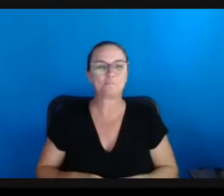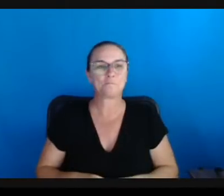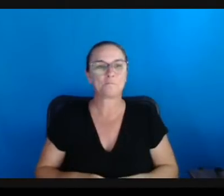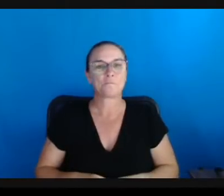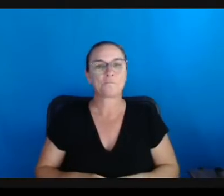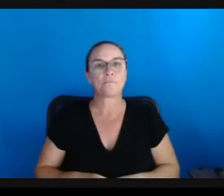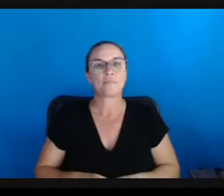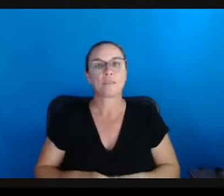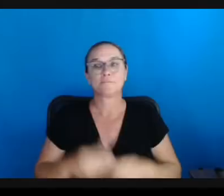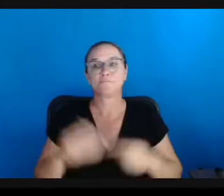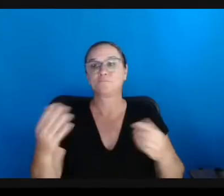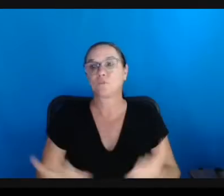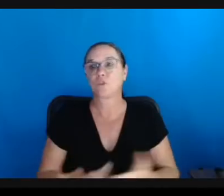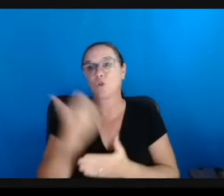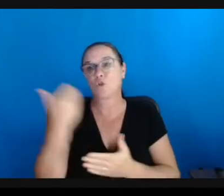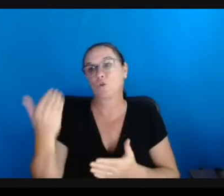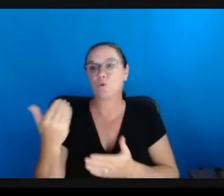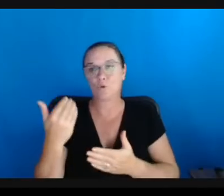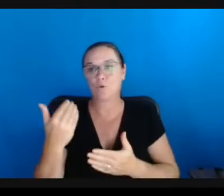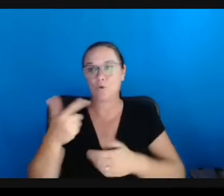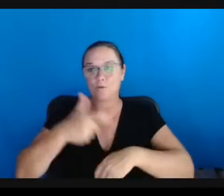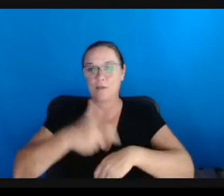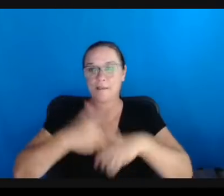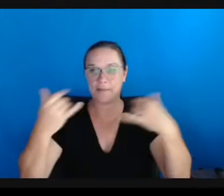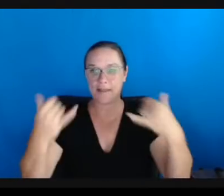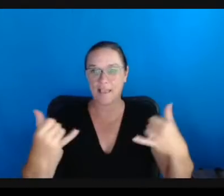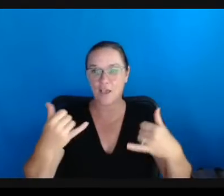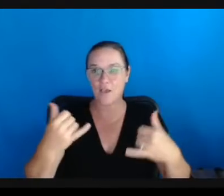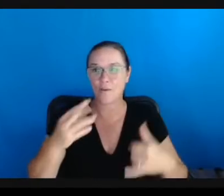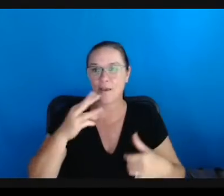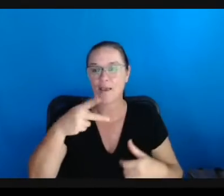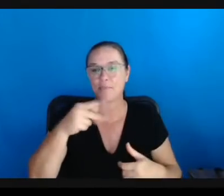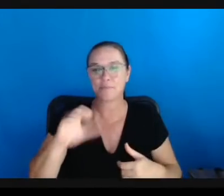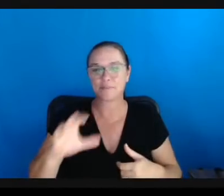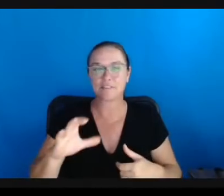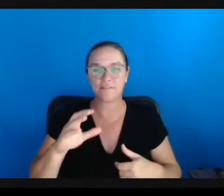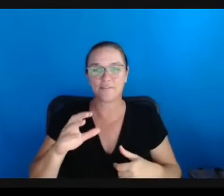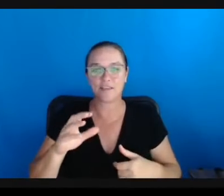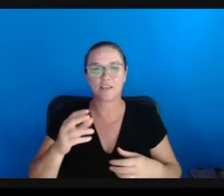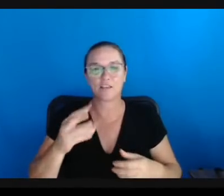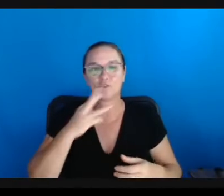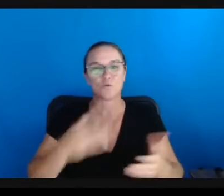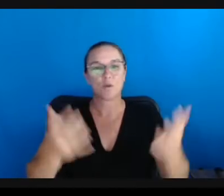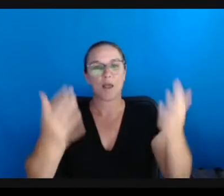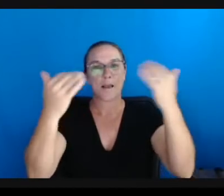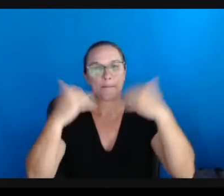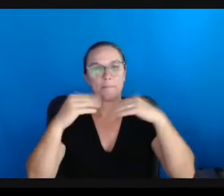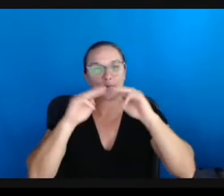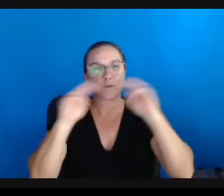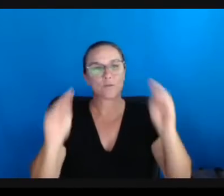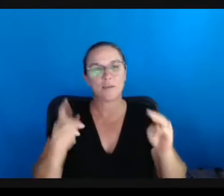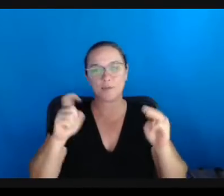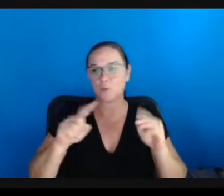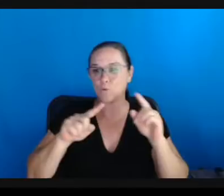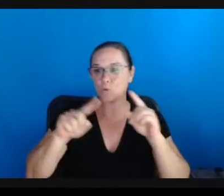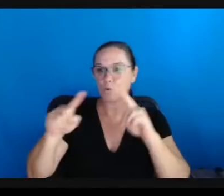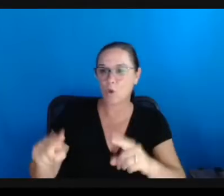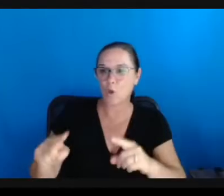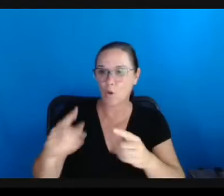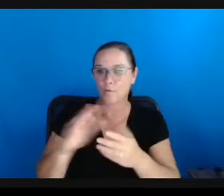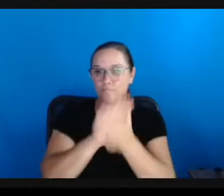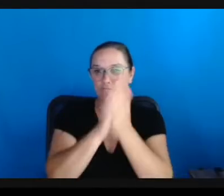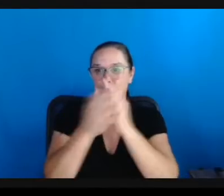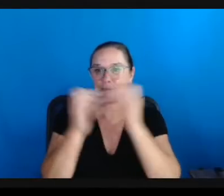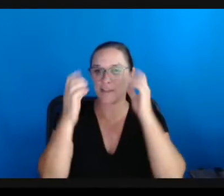Let's see, new chapter at the Pacific Tsunami Museum. Like I keep reminding everybody, get down there, get educated, learn the stories